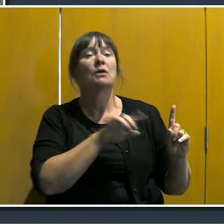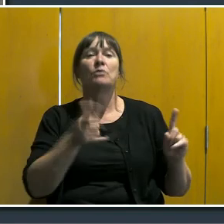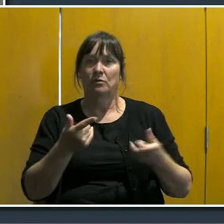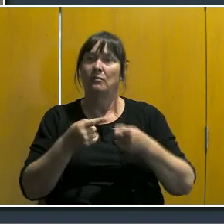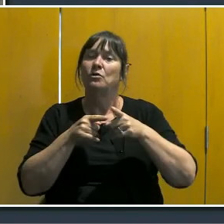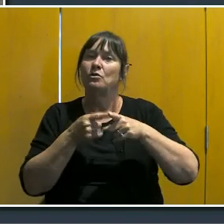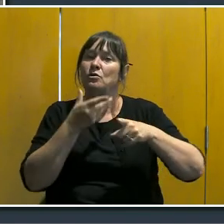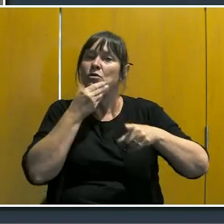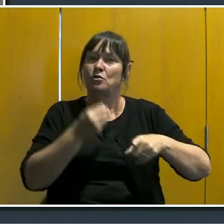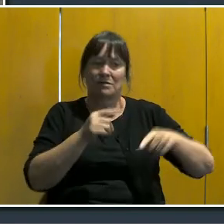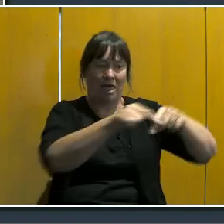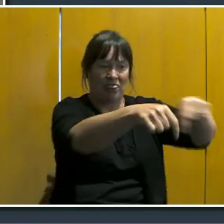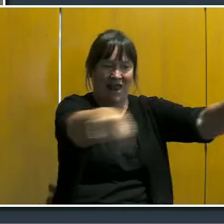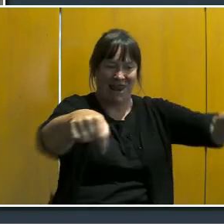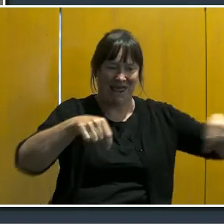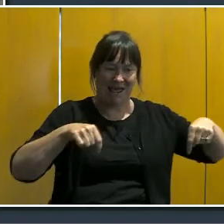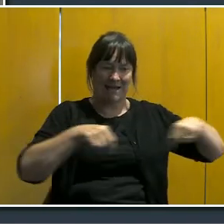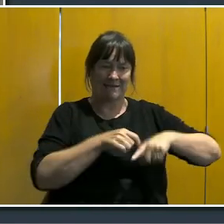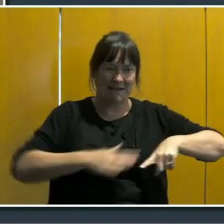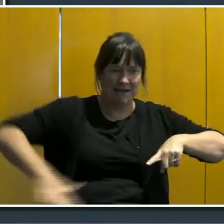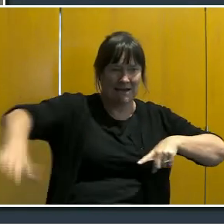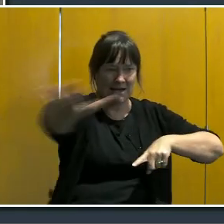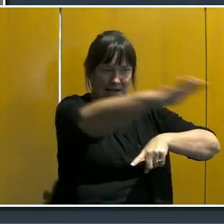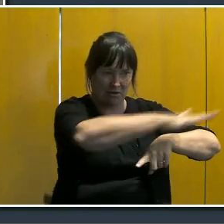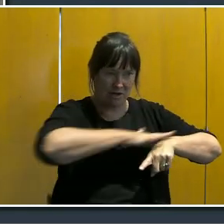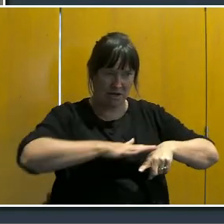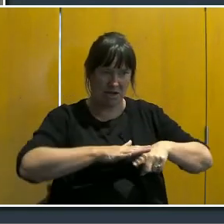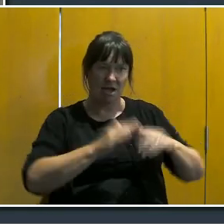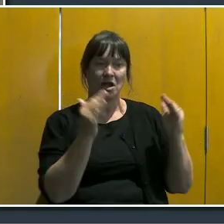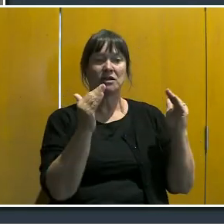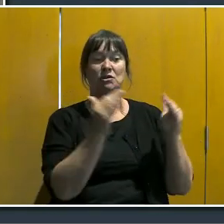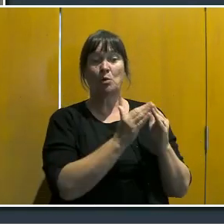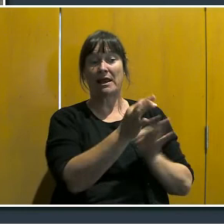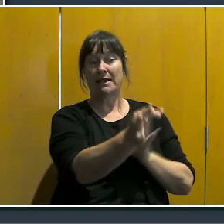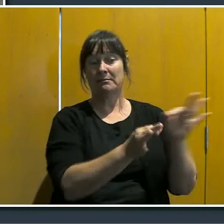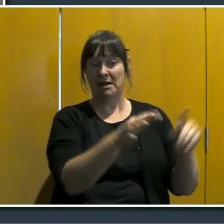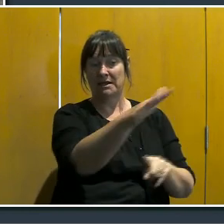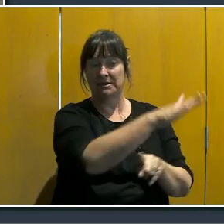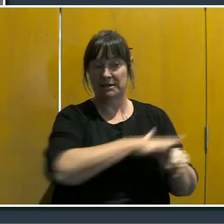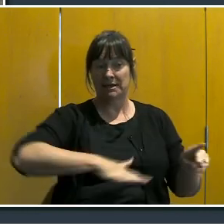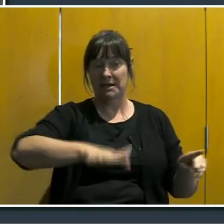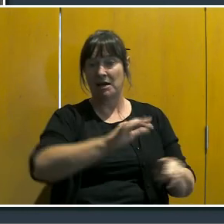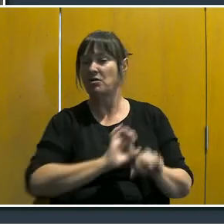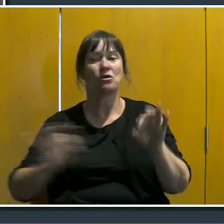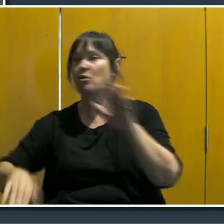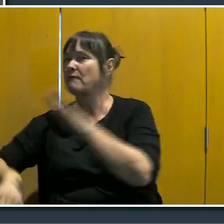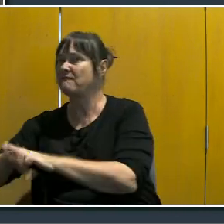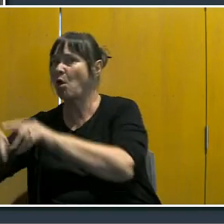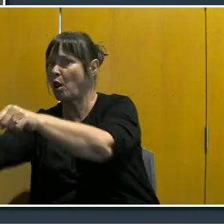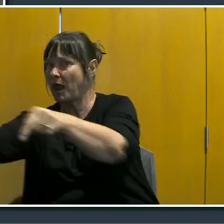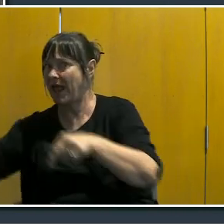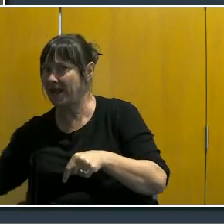area that would be defined as the dwelling land area as opposed to the total land area of the rural property. Ah,